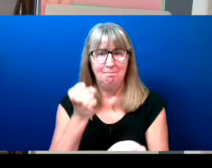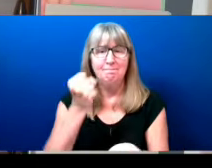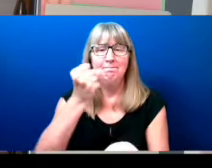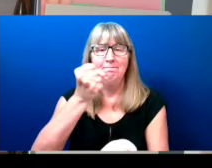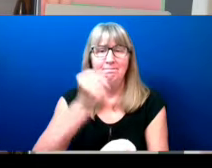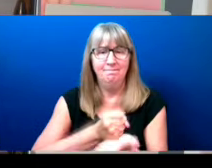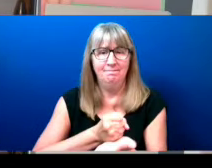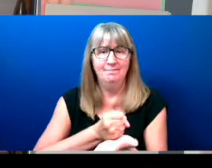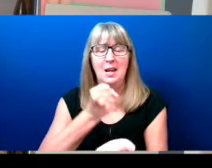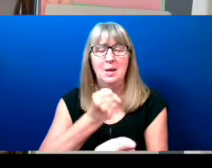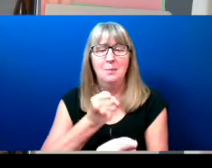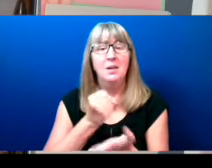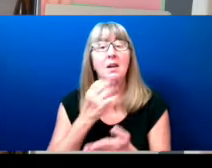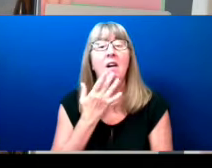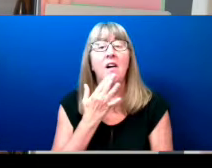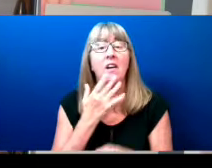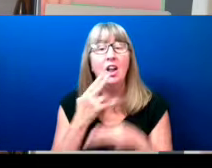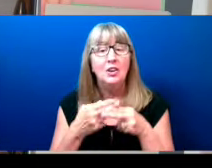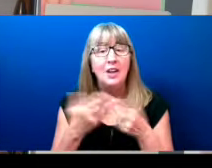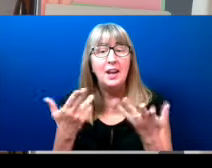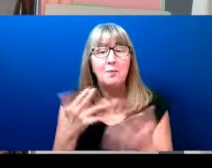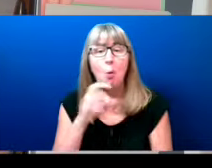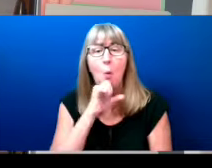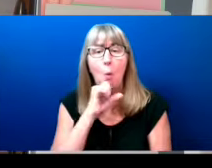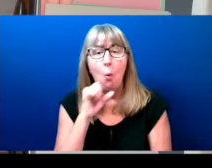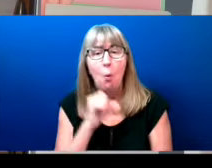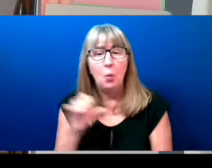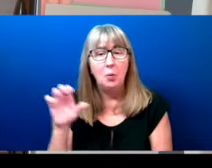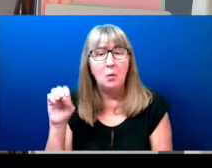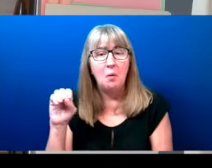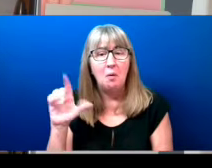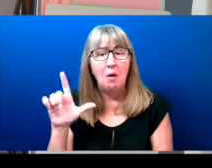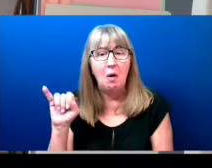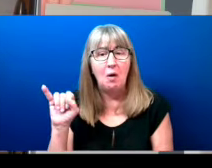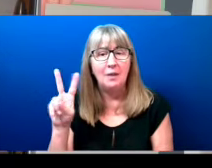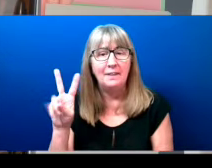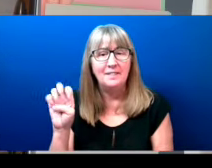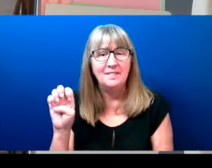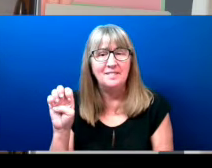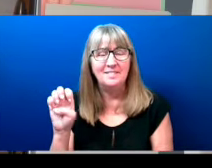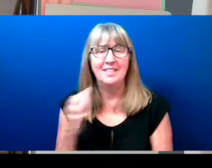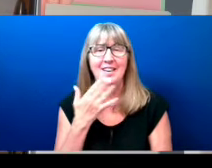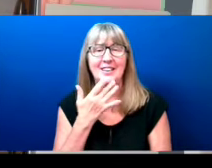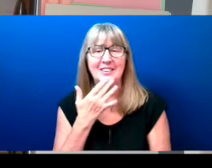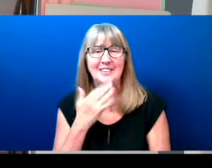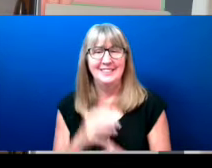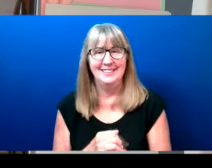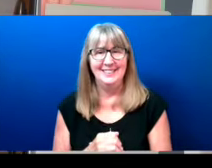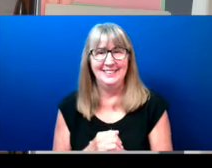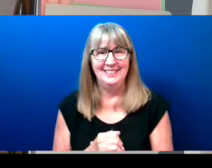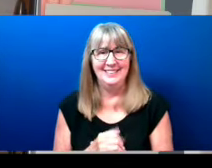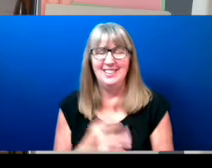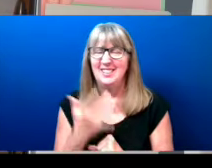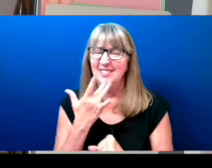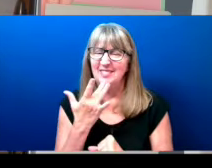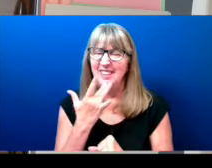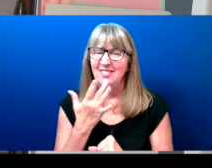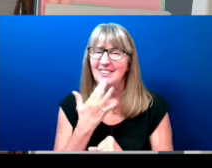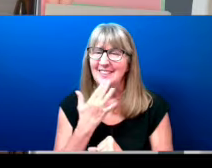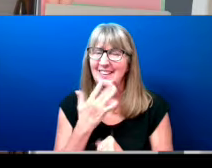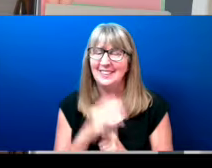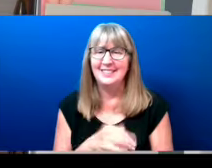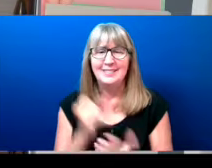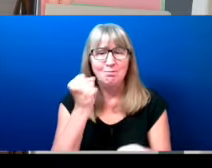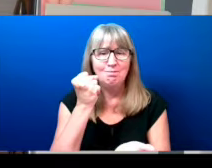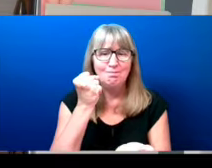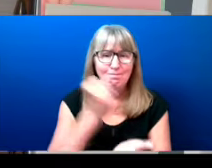block. Stamped it in my Old Olive, which is one of my favorite colors that I used. And then the